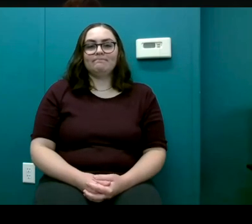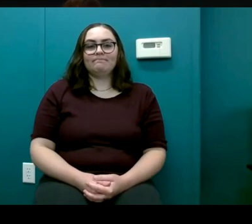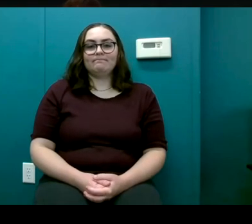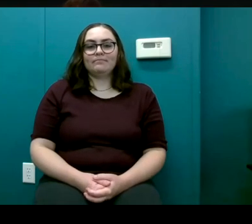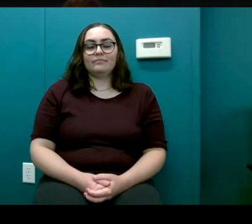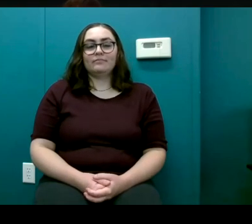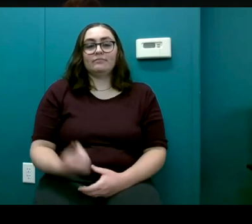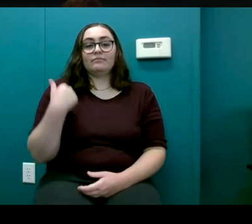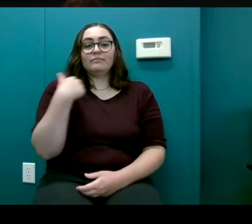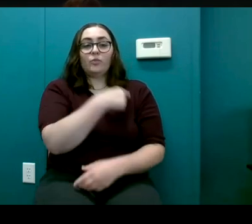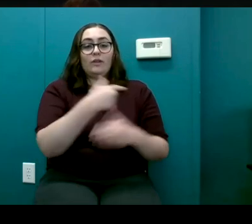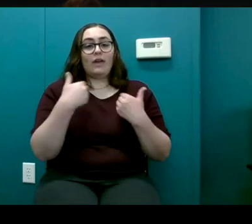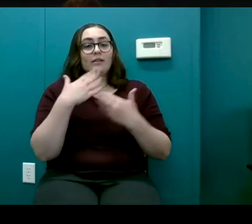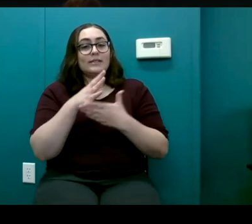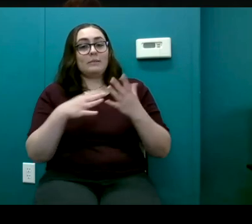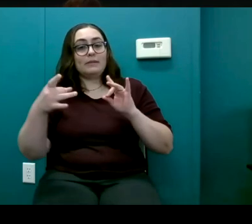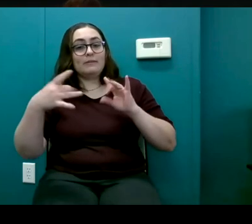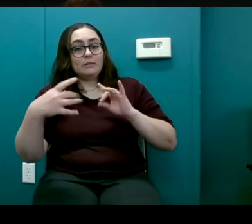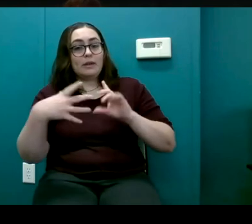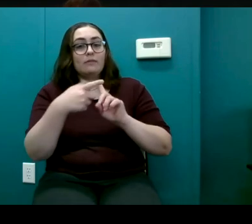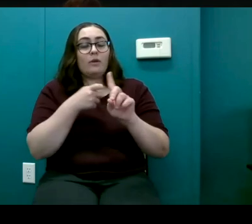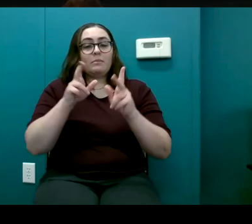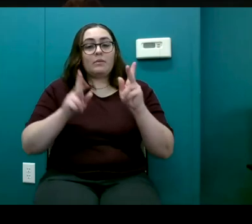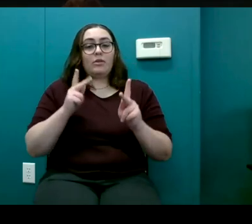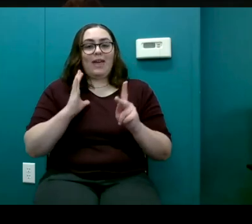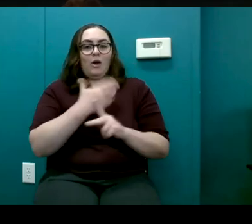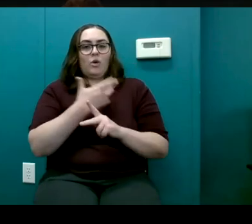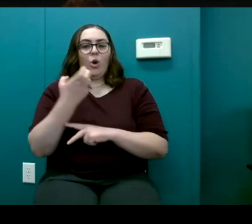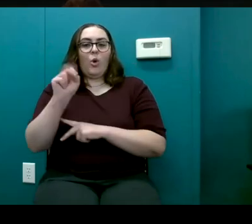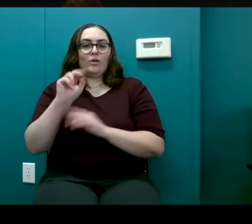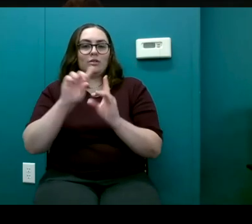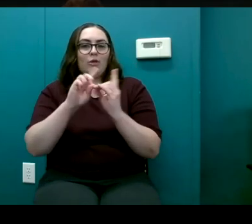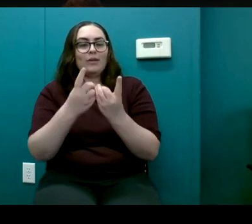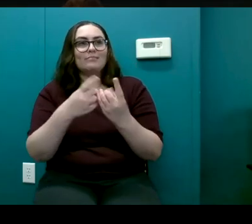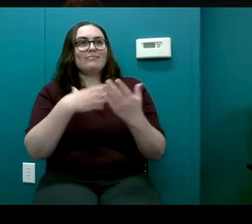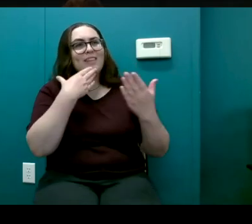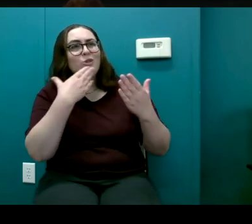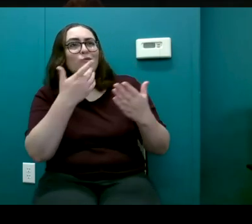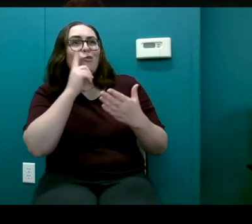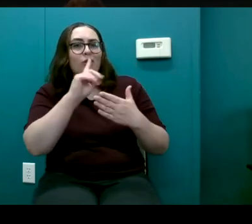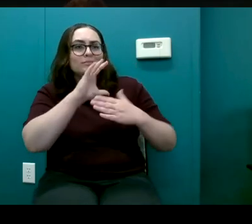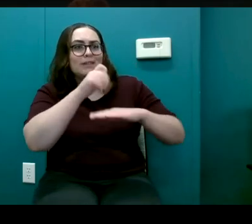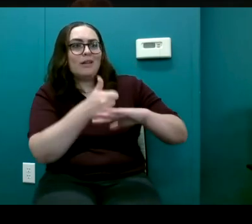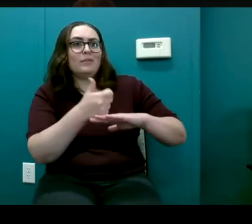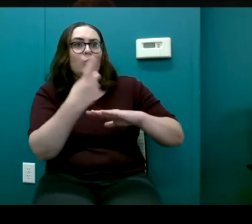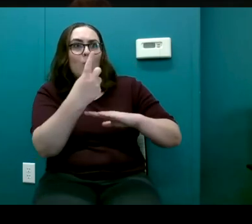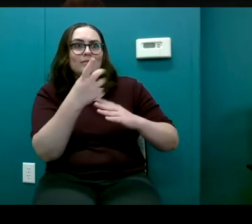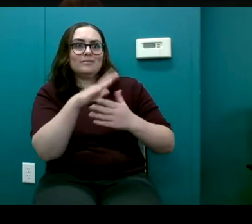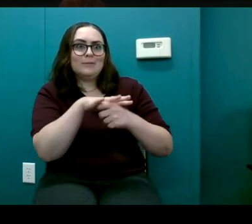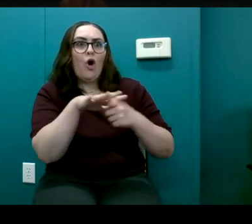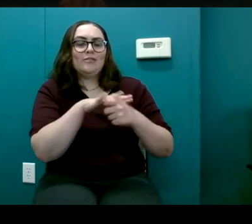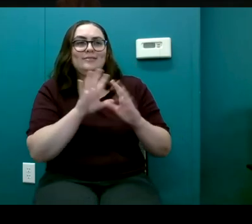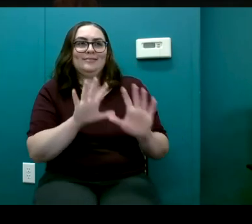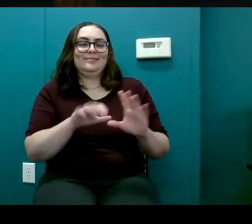And we've had some feedback from people like in our own department saying, thanks for putting it all together in one spot.